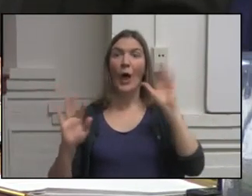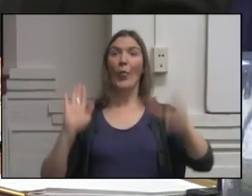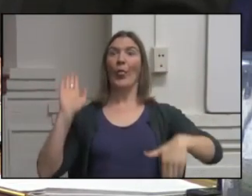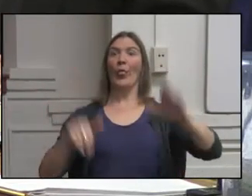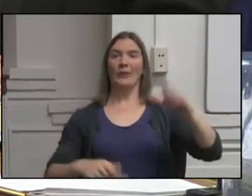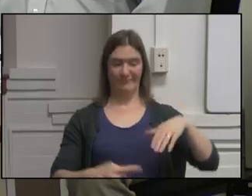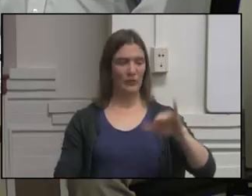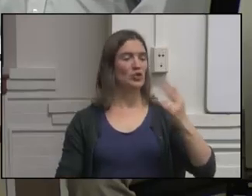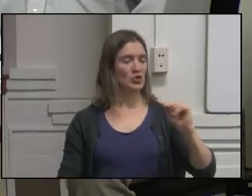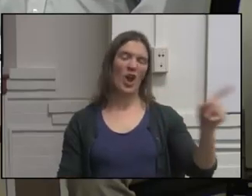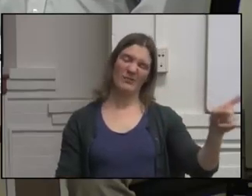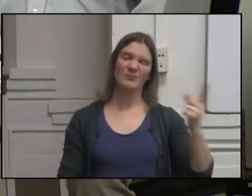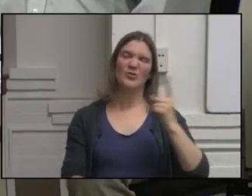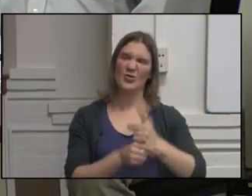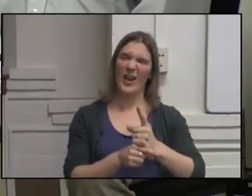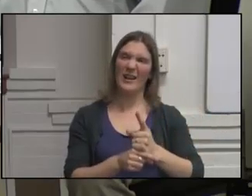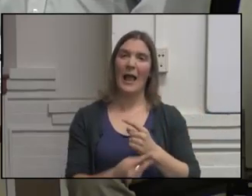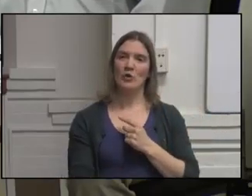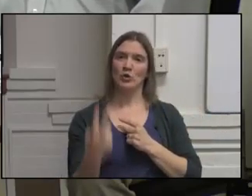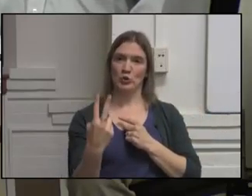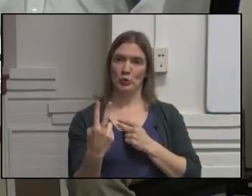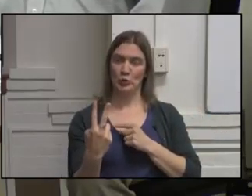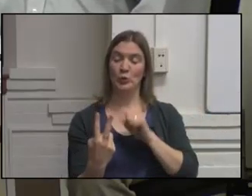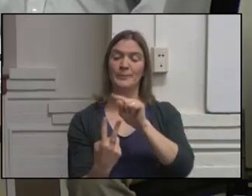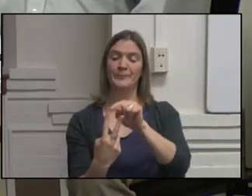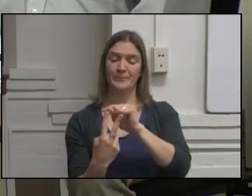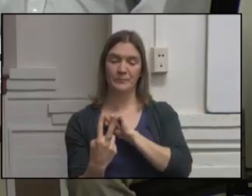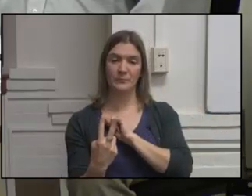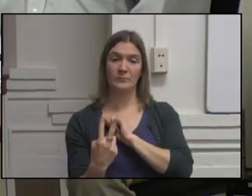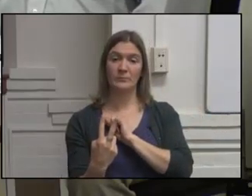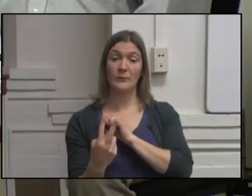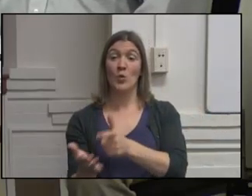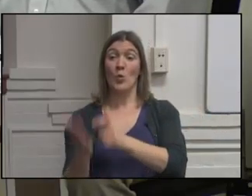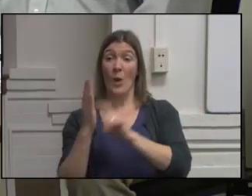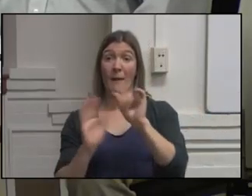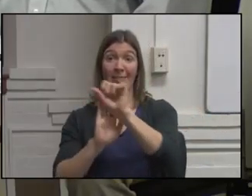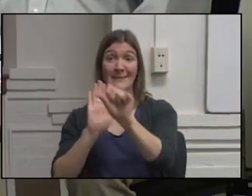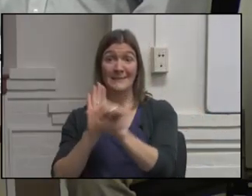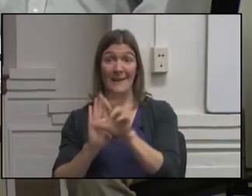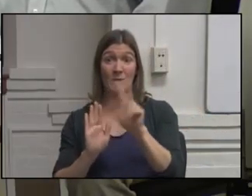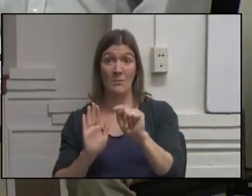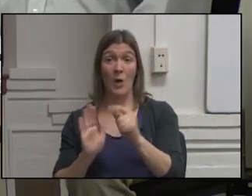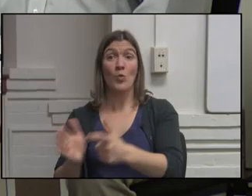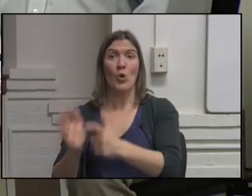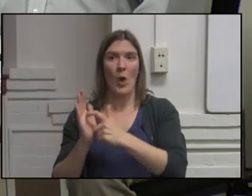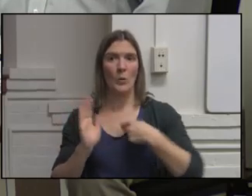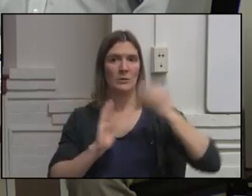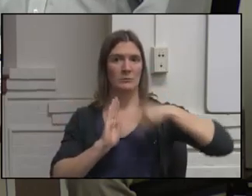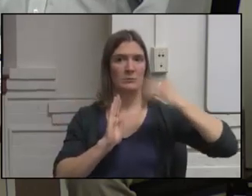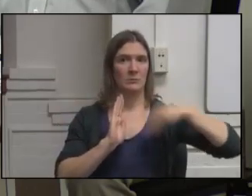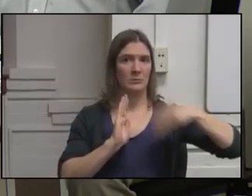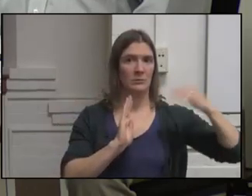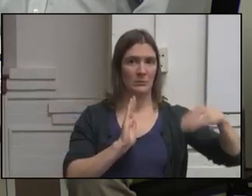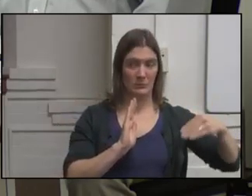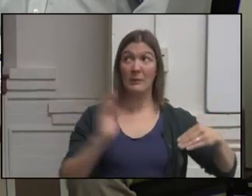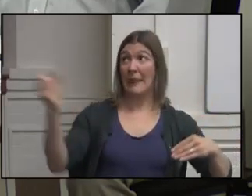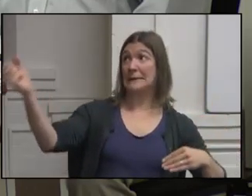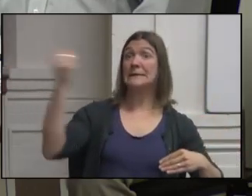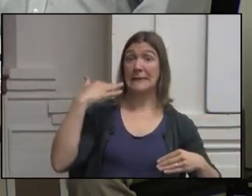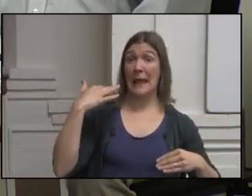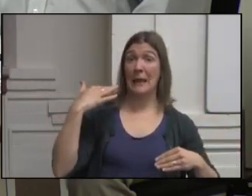two different questionnaires here. The first one is required by the state, and we get this form from the